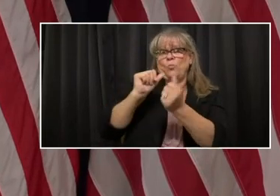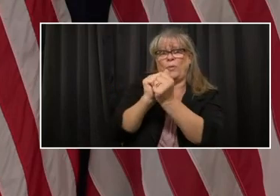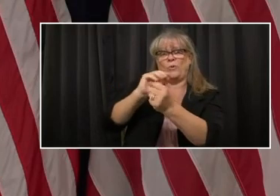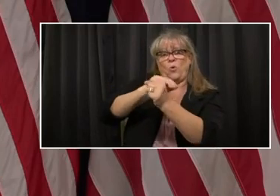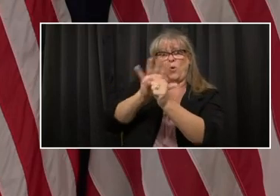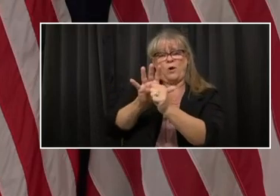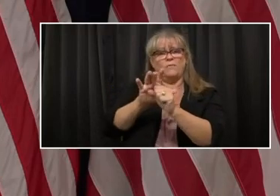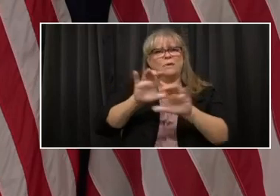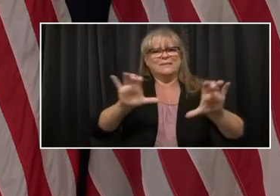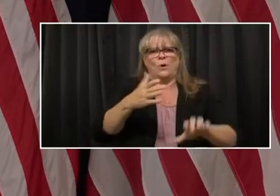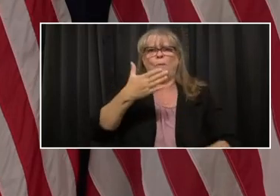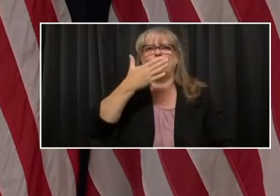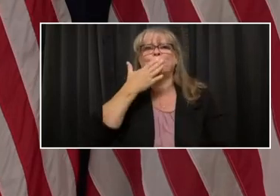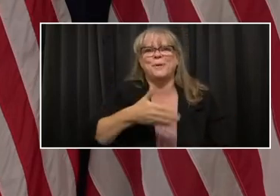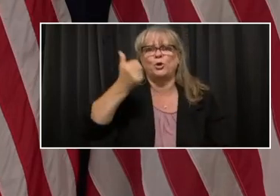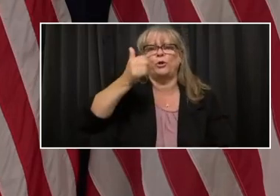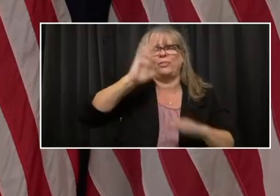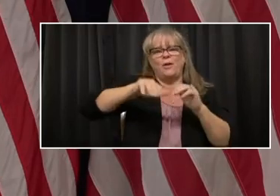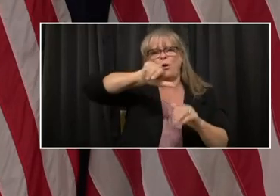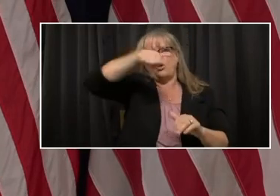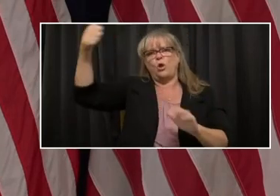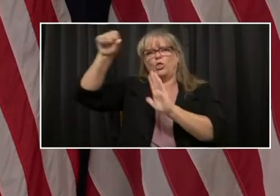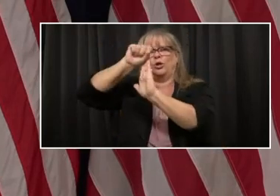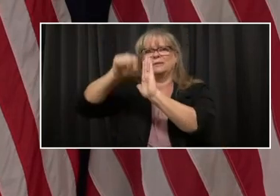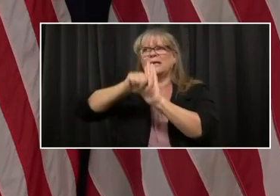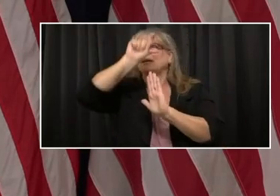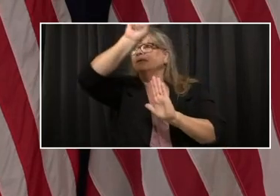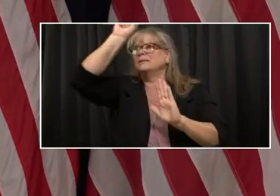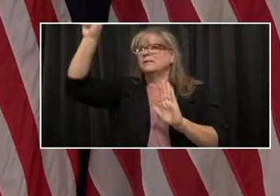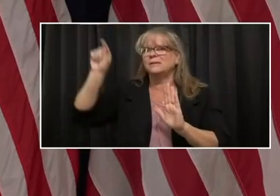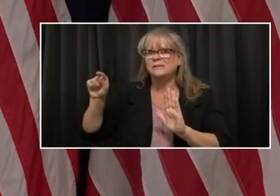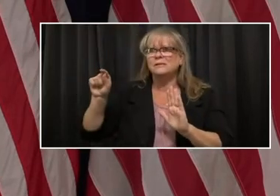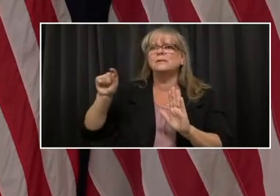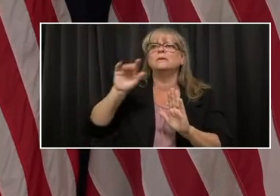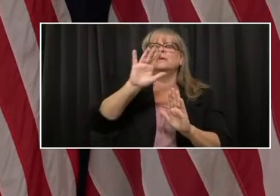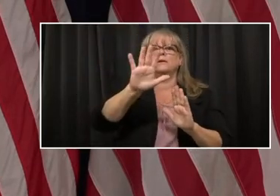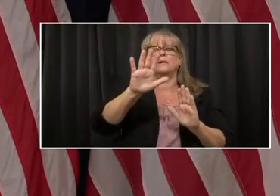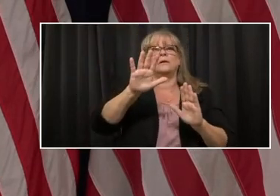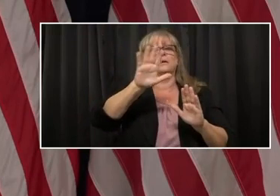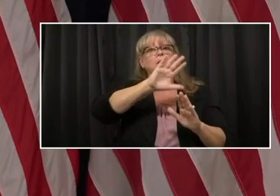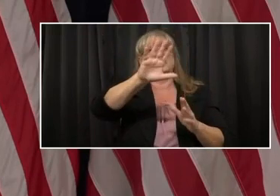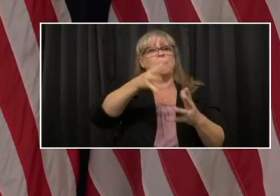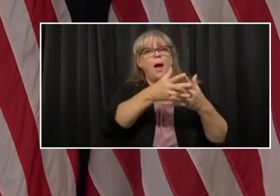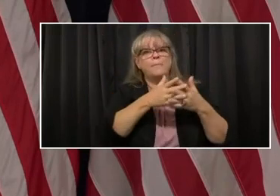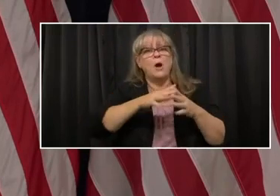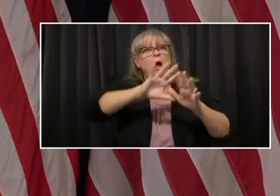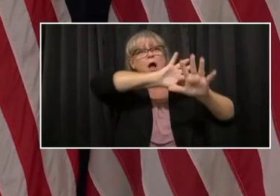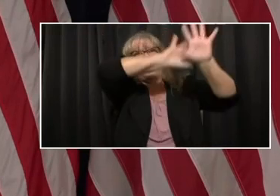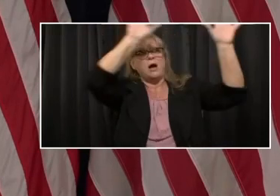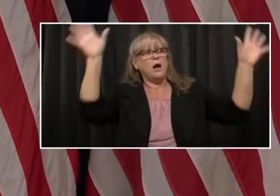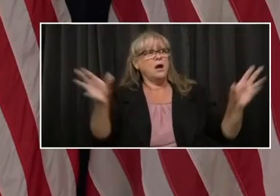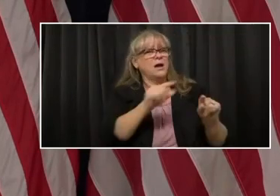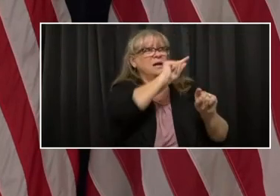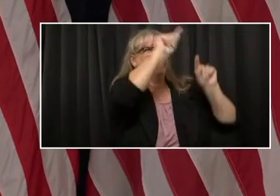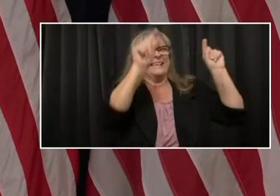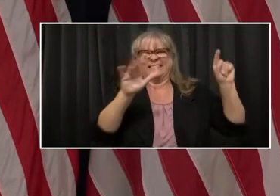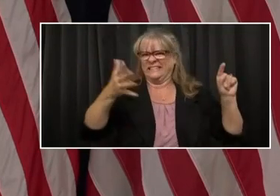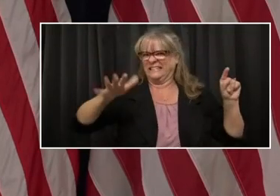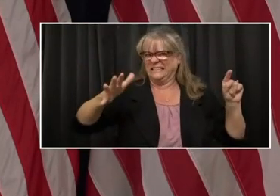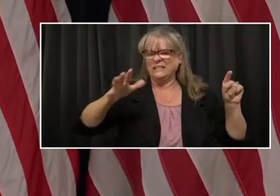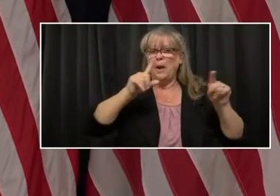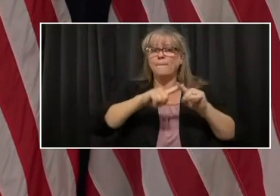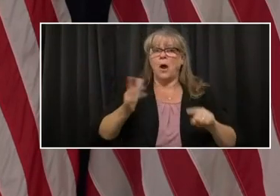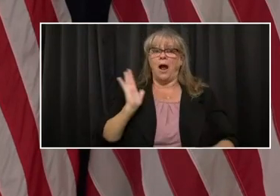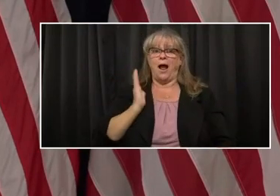as a whole is not doing well, but Colorado is doing better than many states. We've had our lowest positivity rate